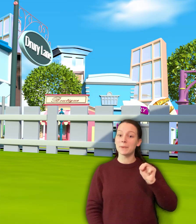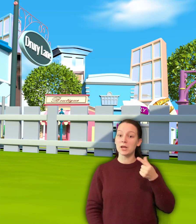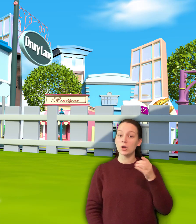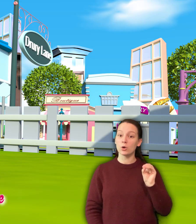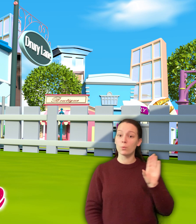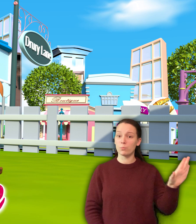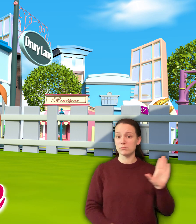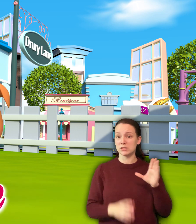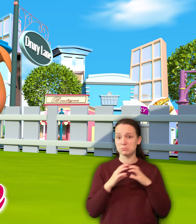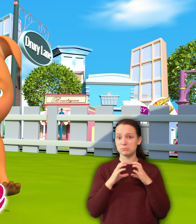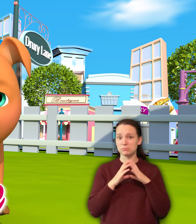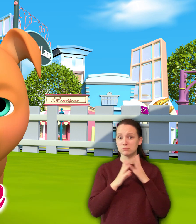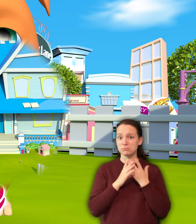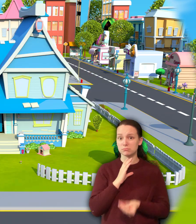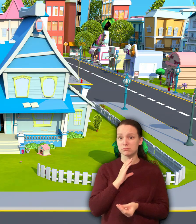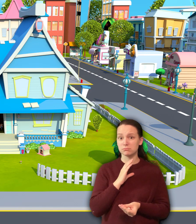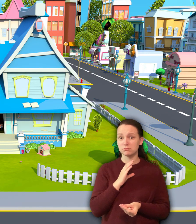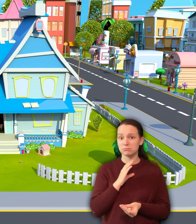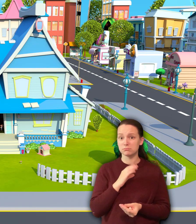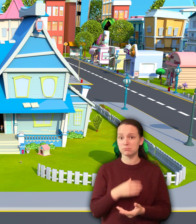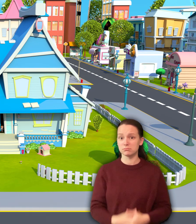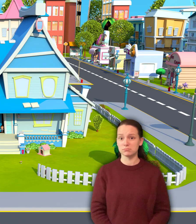Bingo's ball is gone